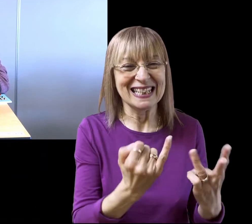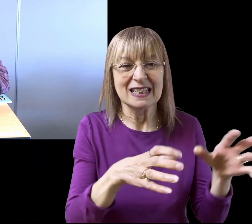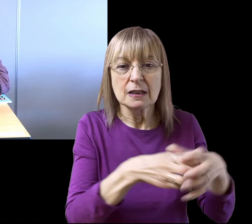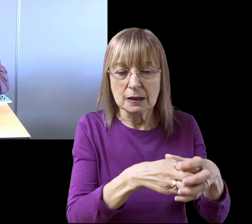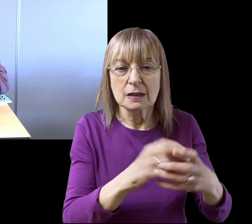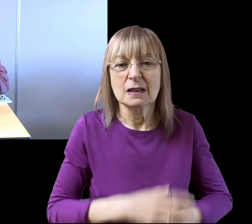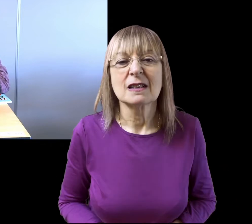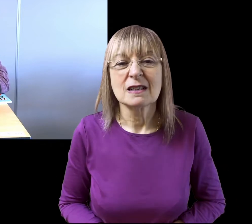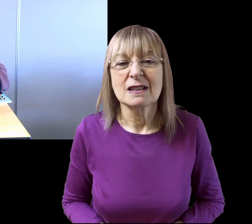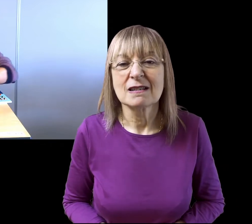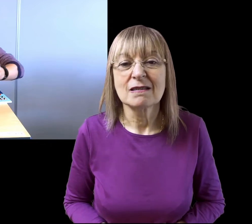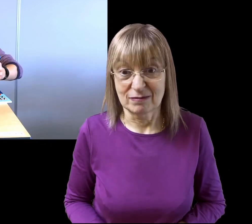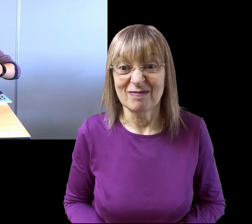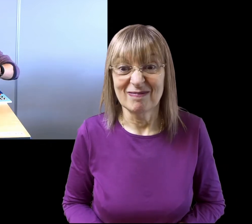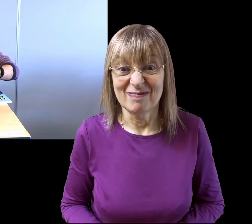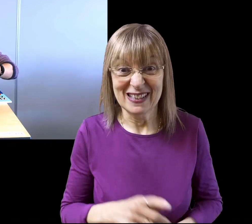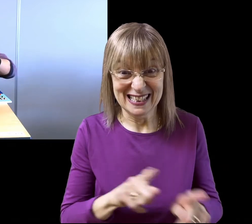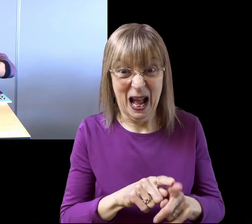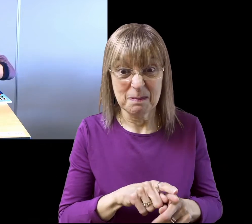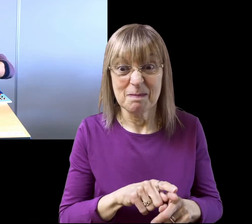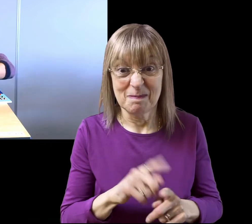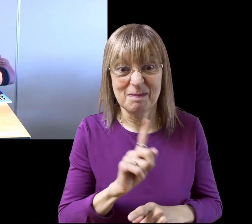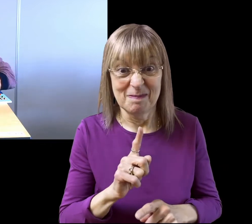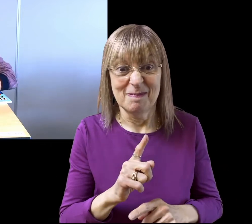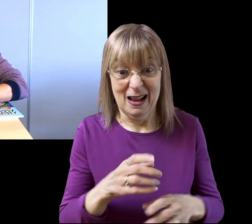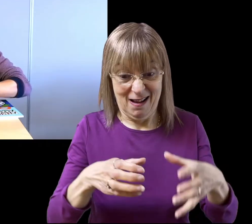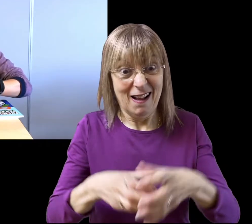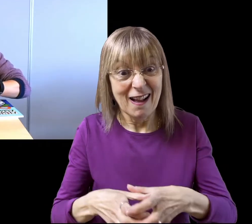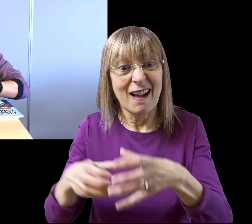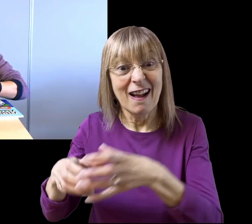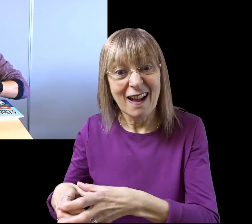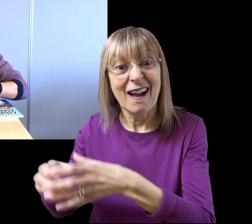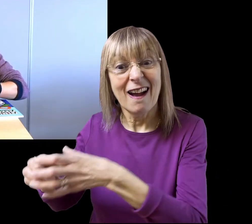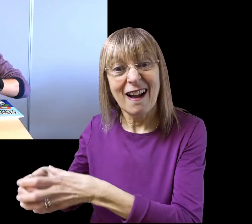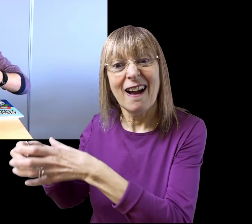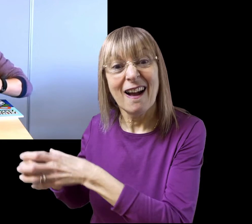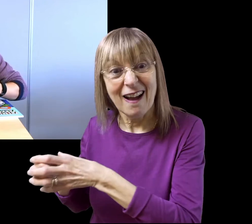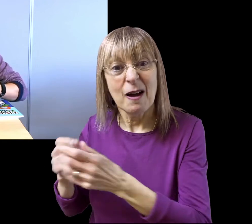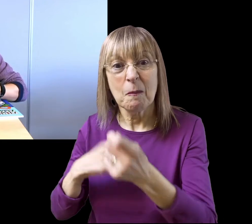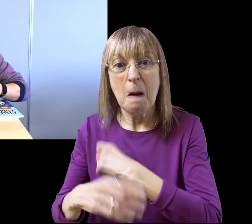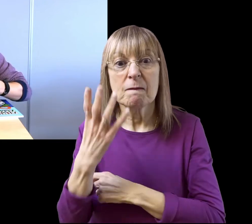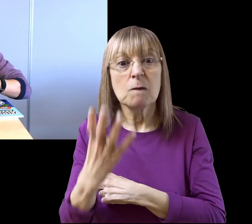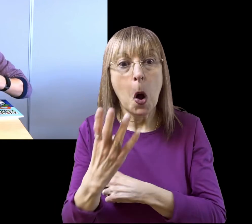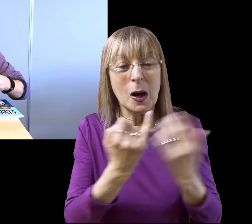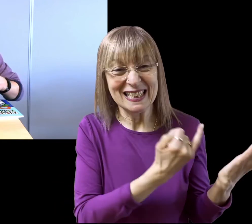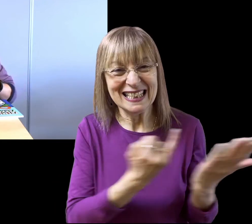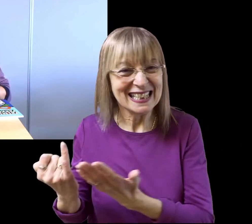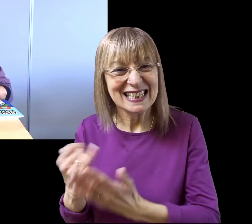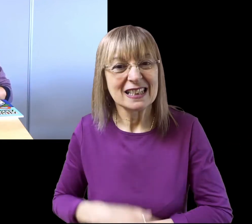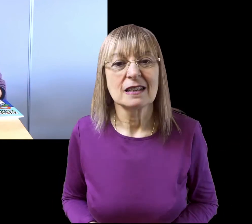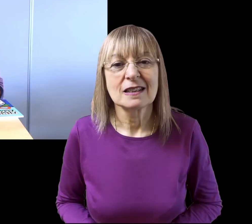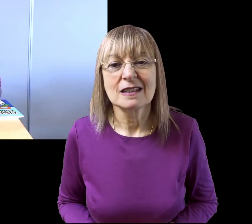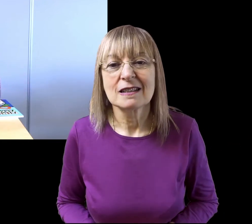You'd have 6 per group. So you got into groups of 3 lots of 2. And then those 3 lots of 2 or 6s got into